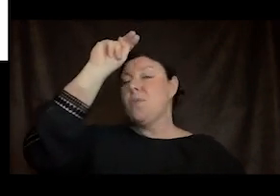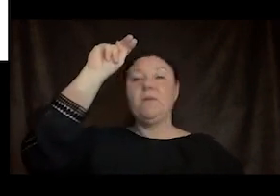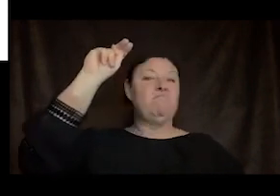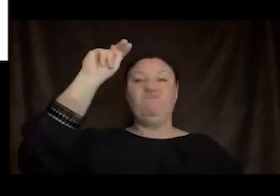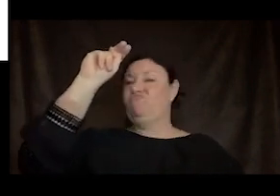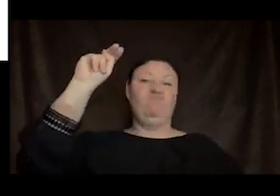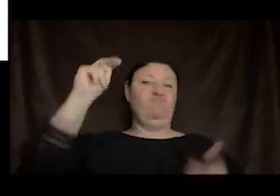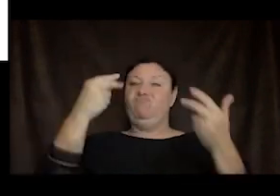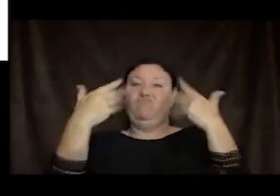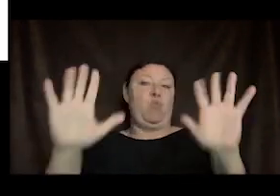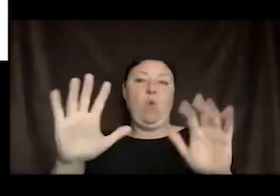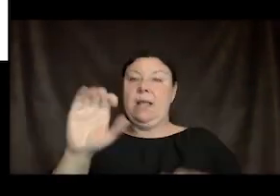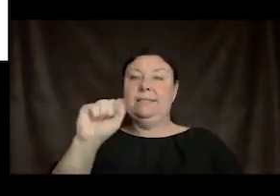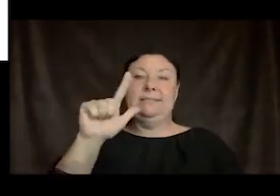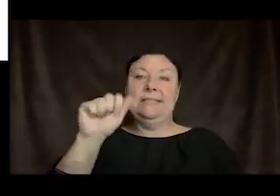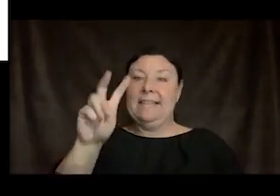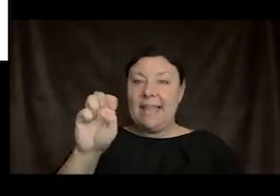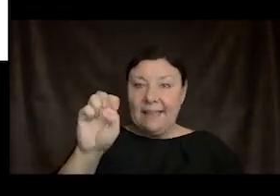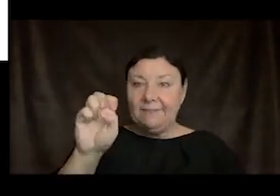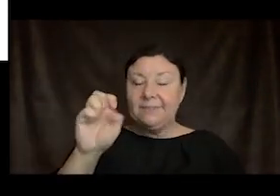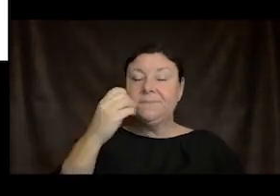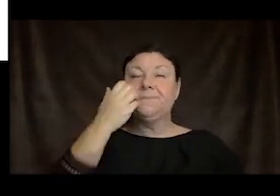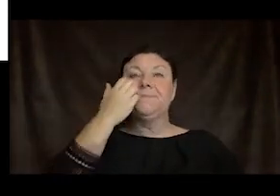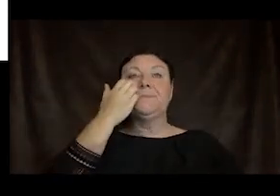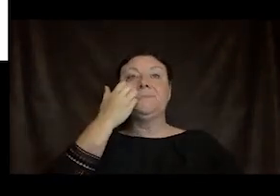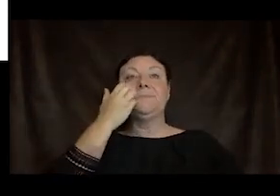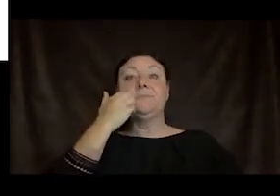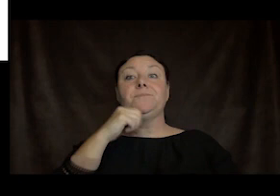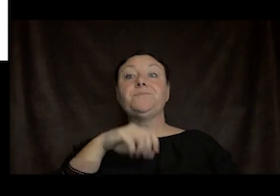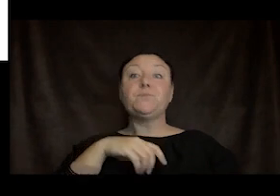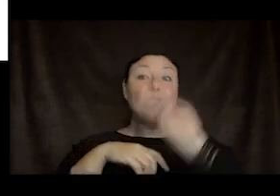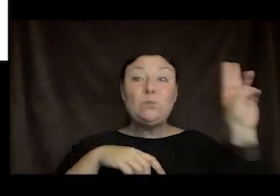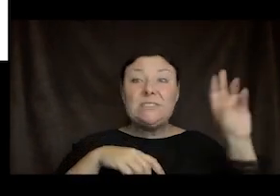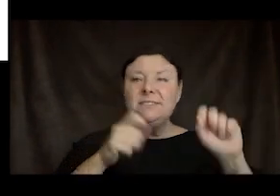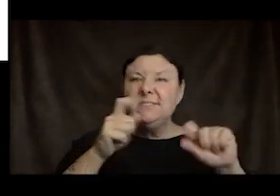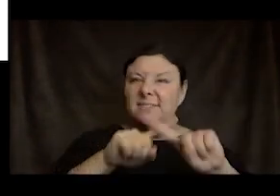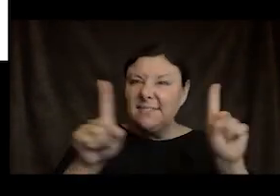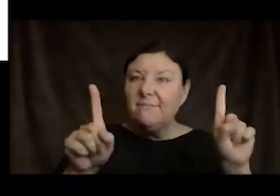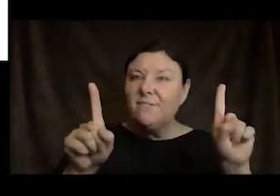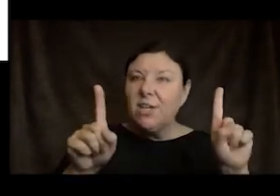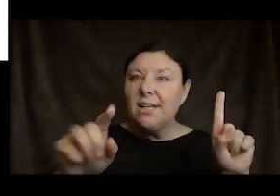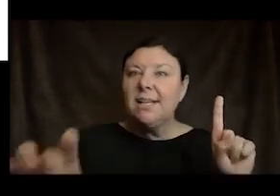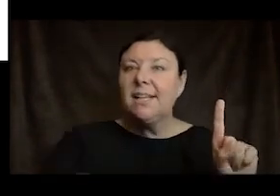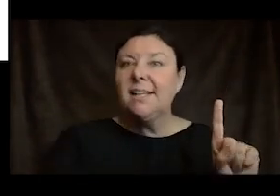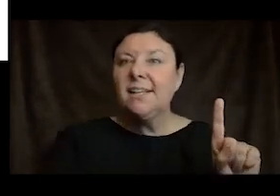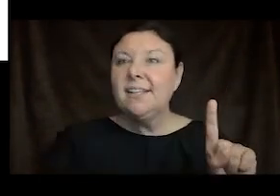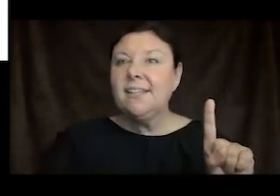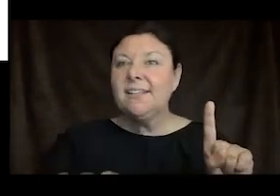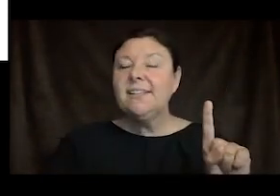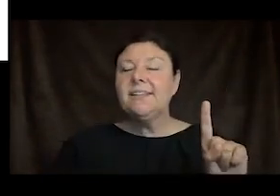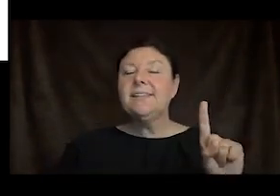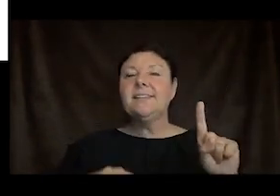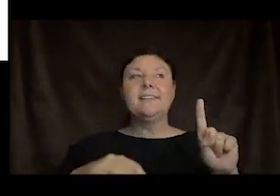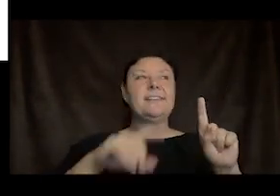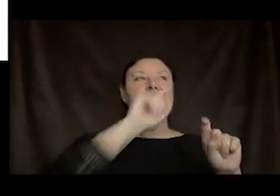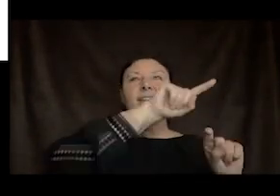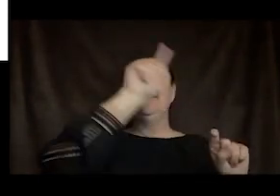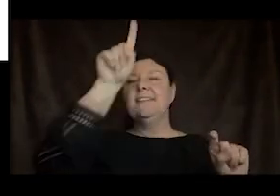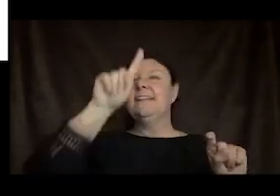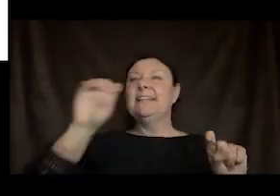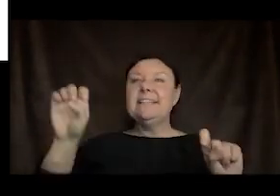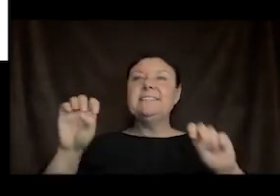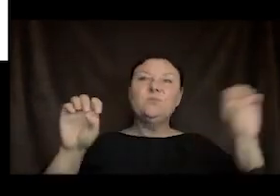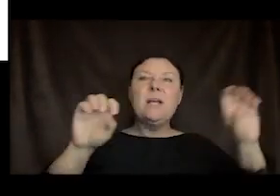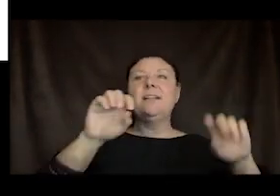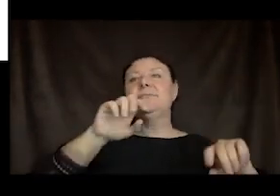sympathizers. When we talk about the impact that it has on the West, well, that whole westward movement, there's